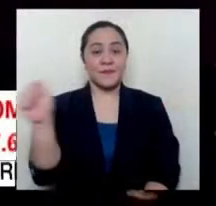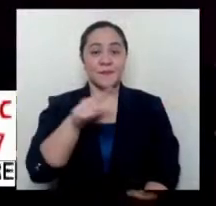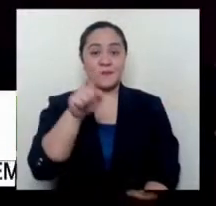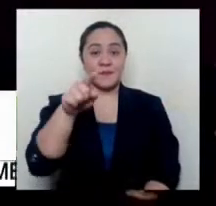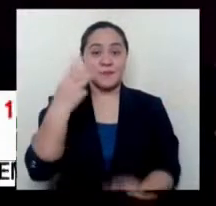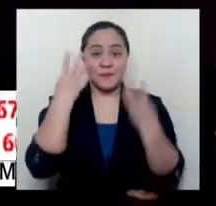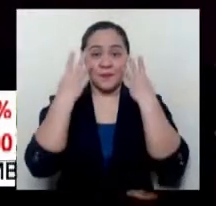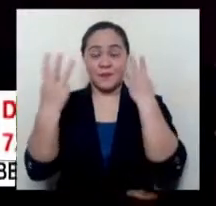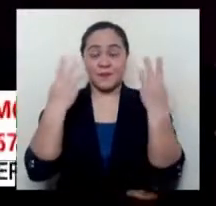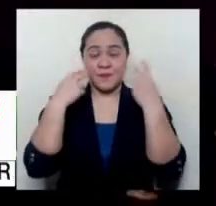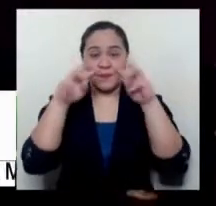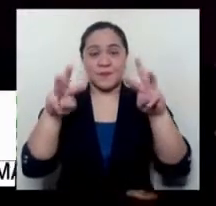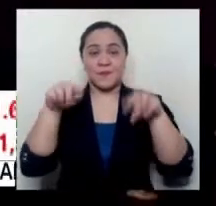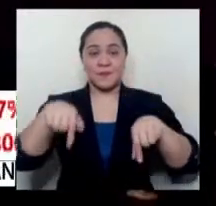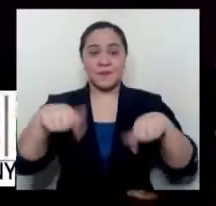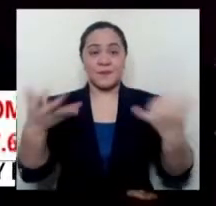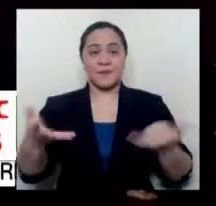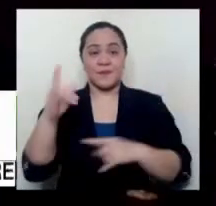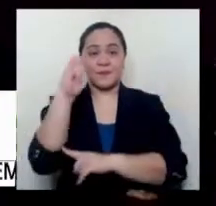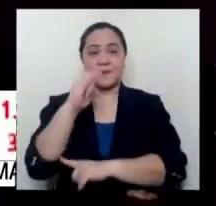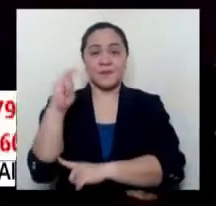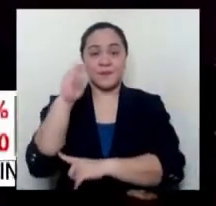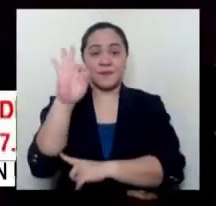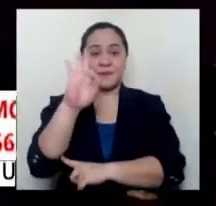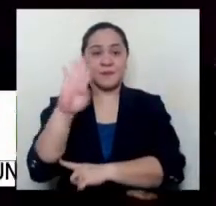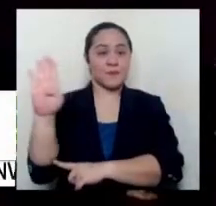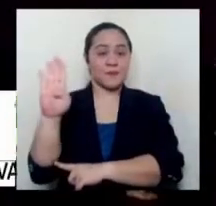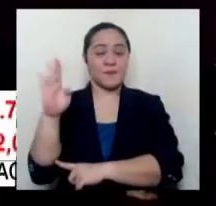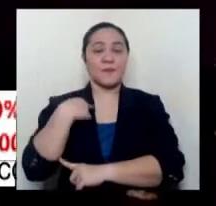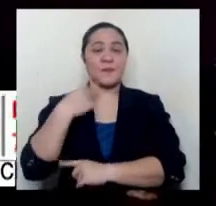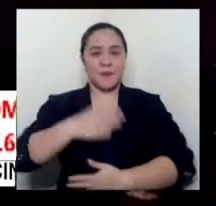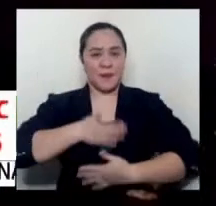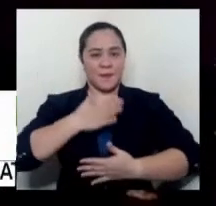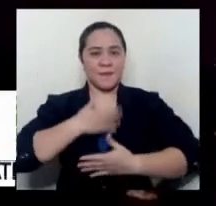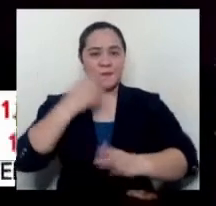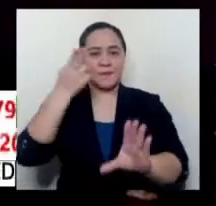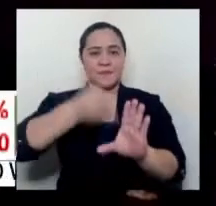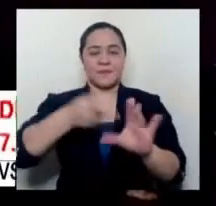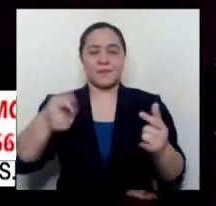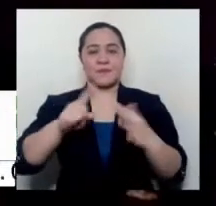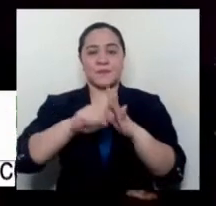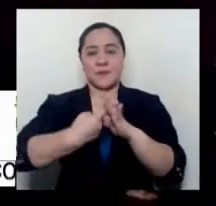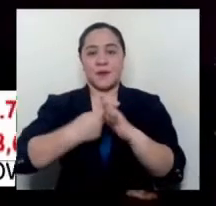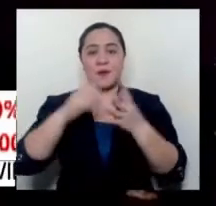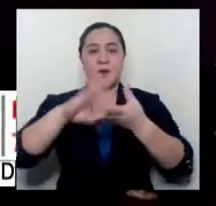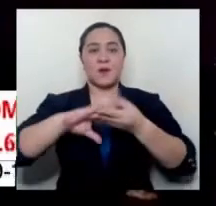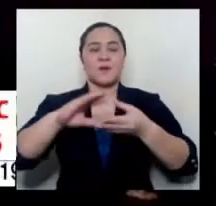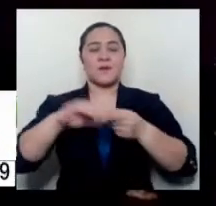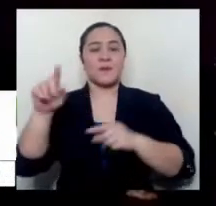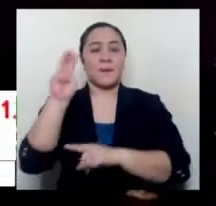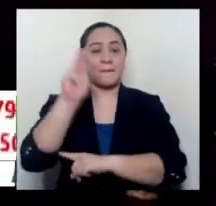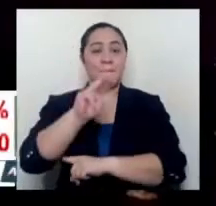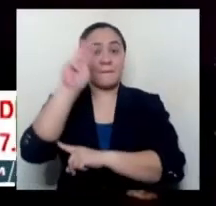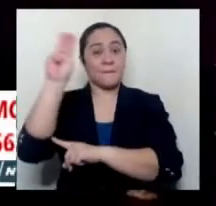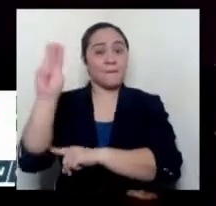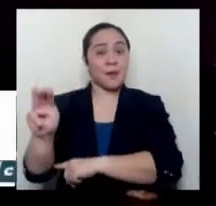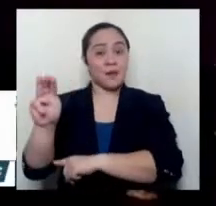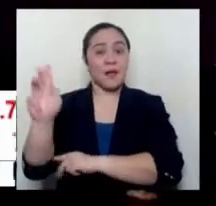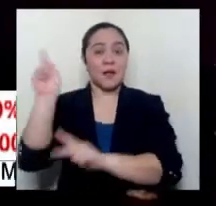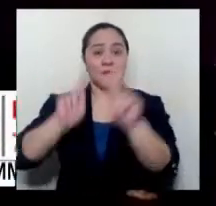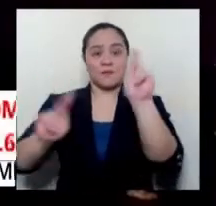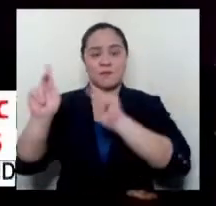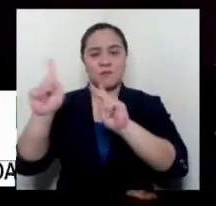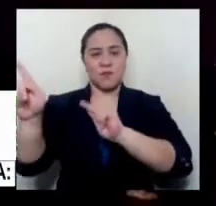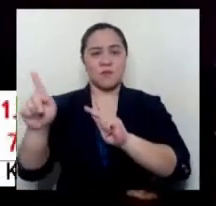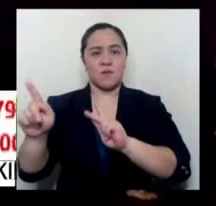Thanks for joining us, and for those of you watching us on YouTube and on Facebook, glad you could join us today. We begin with this story. Manila residents can now breathe